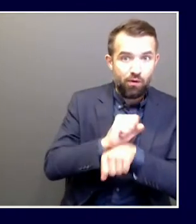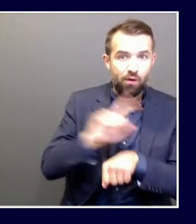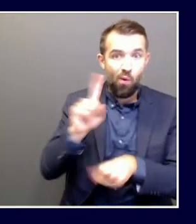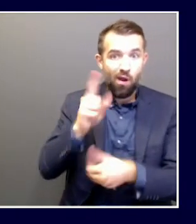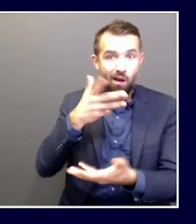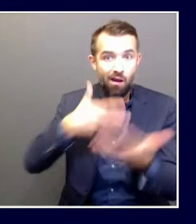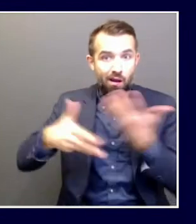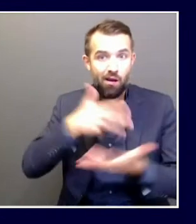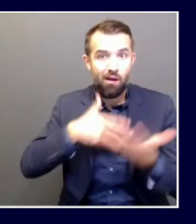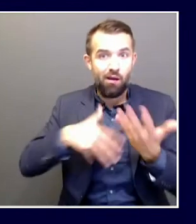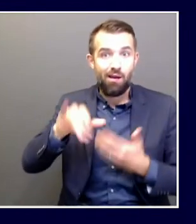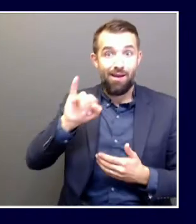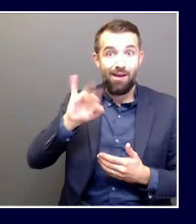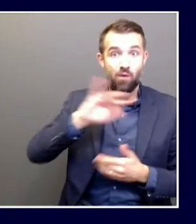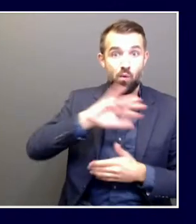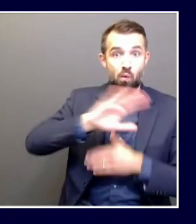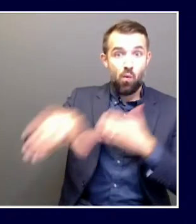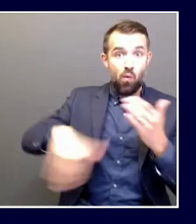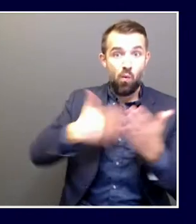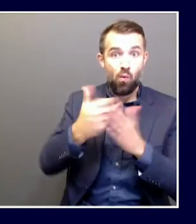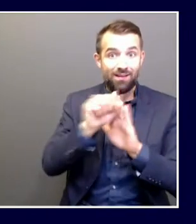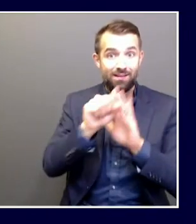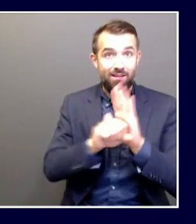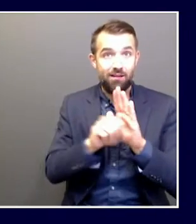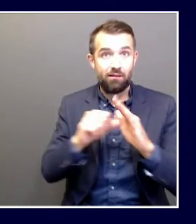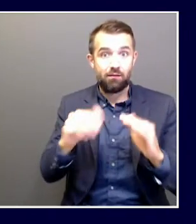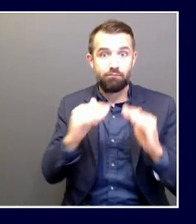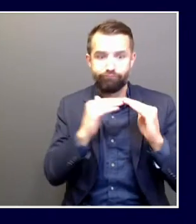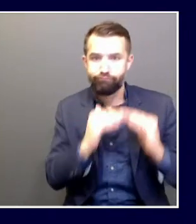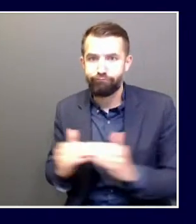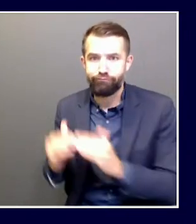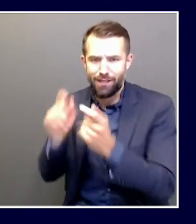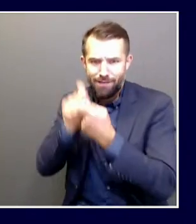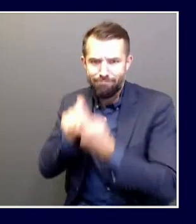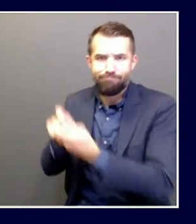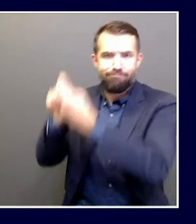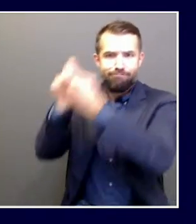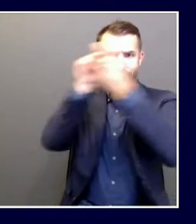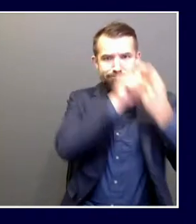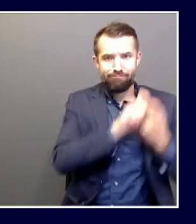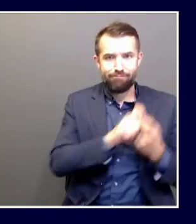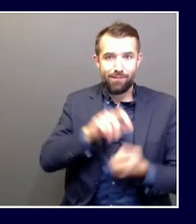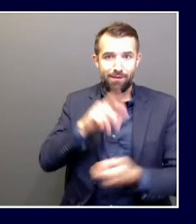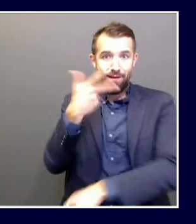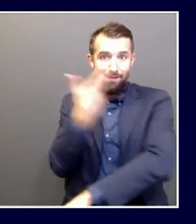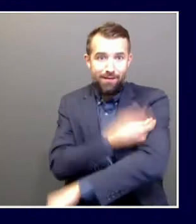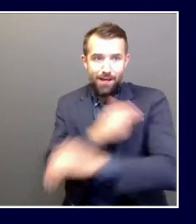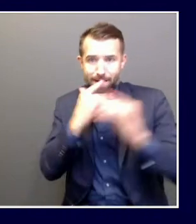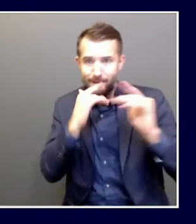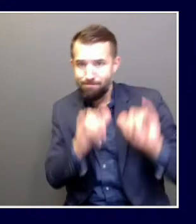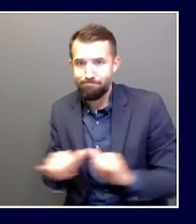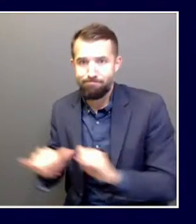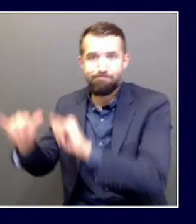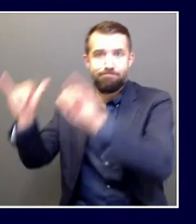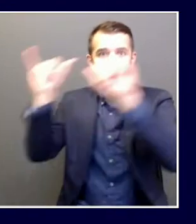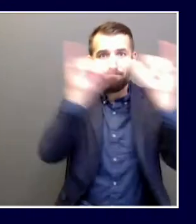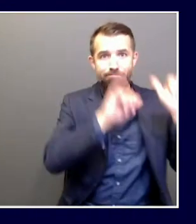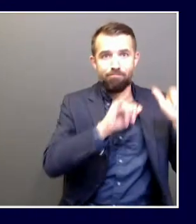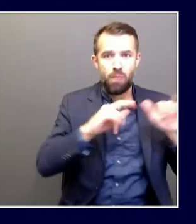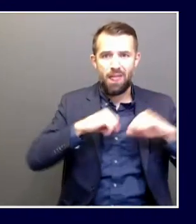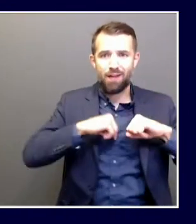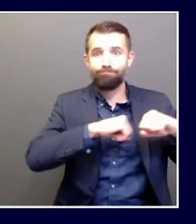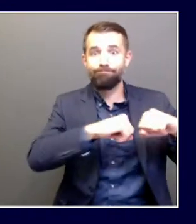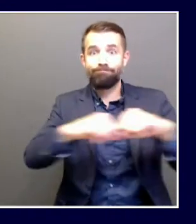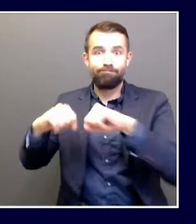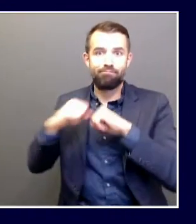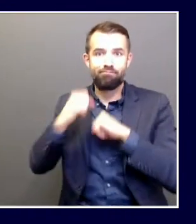But where in a state like Maine, there are pockets of high vaccination and pockets of low vaccination, the virus still has room